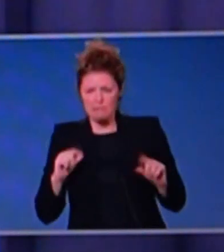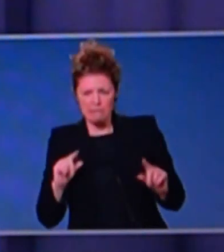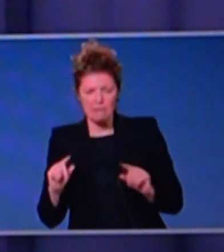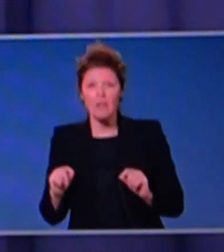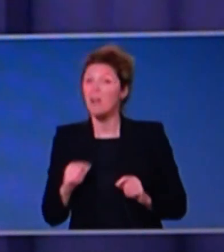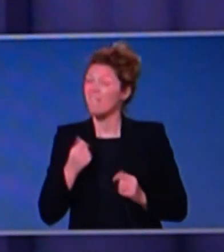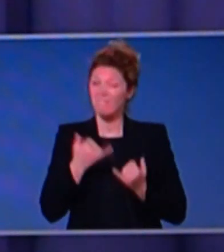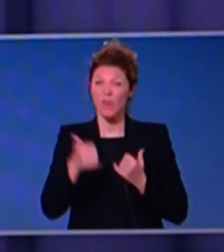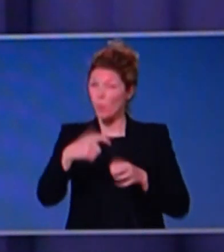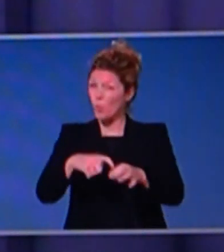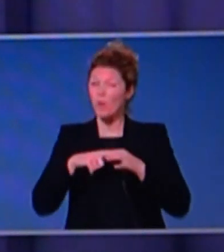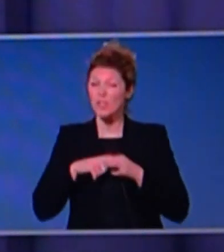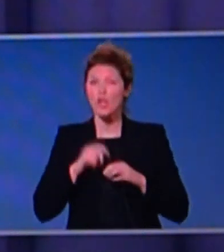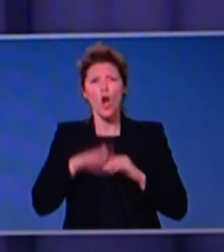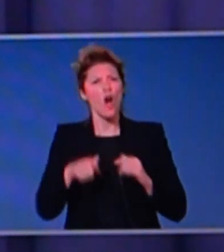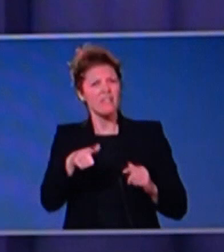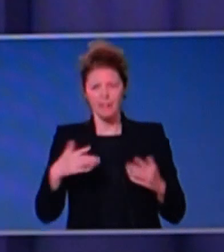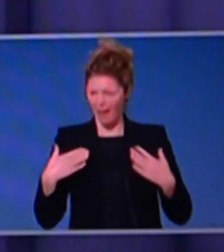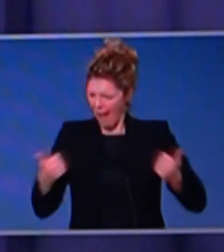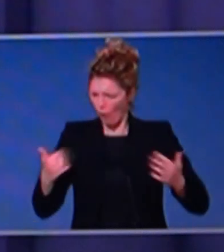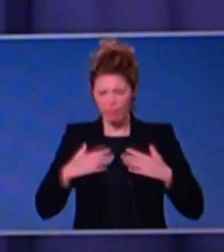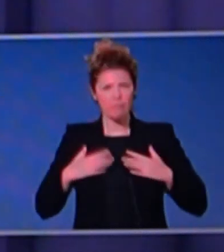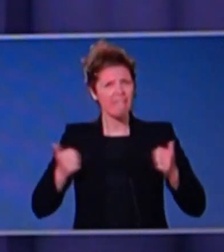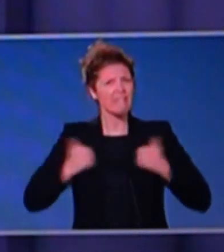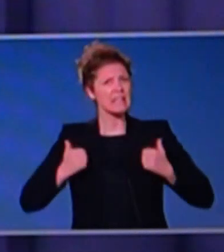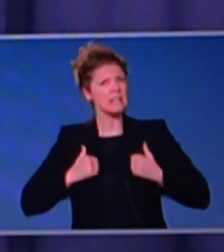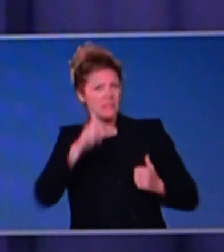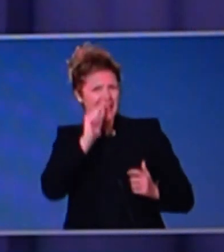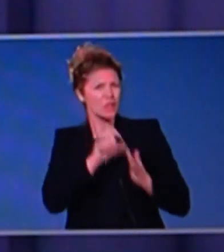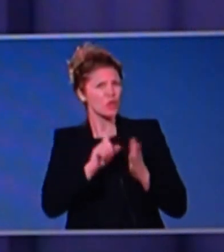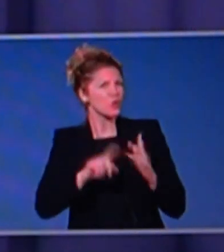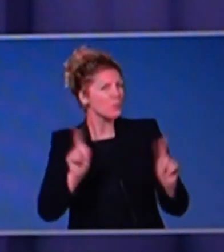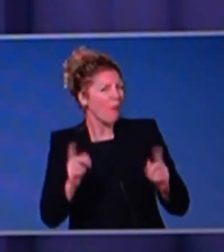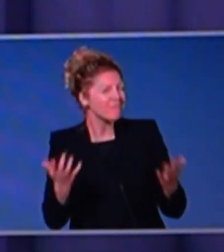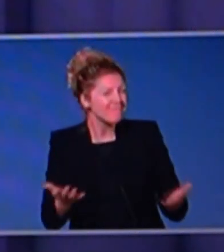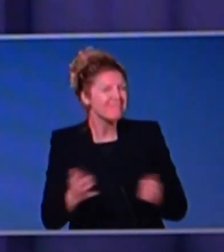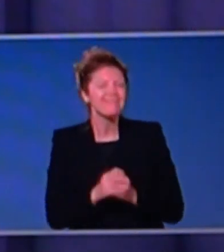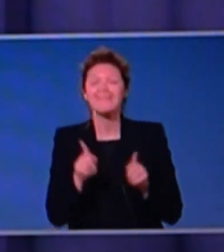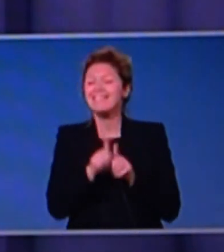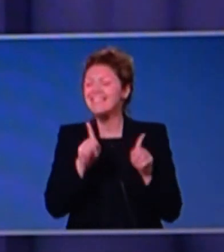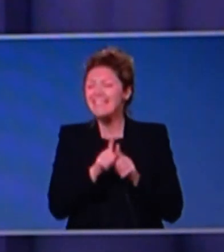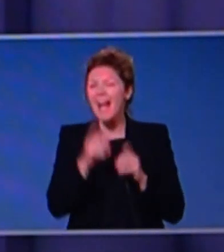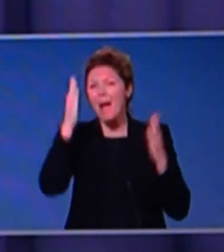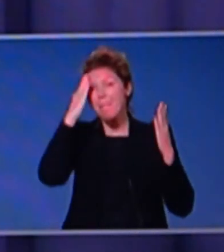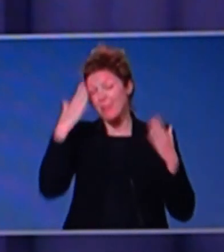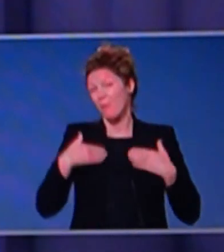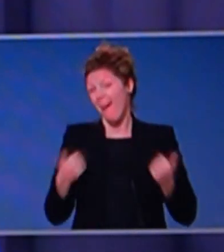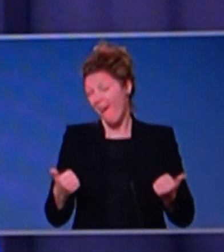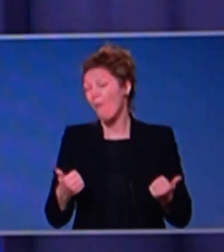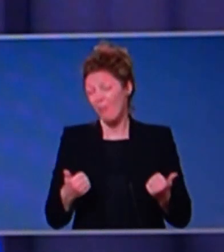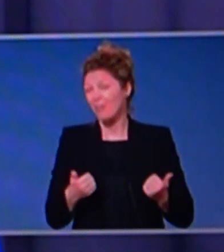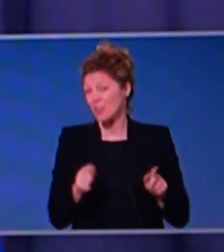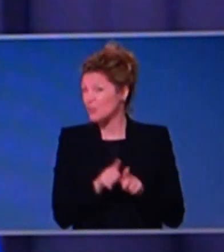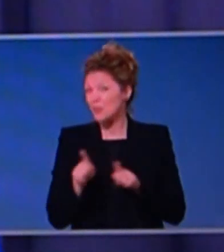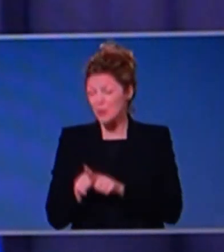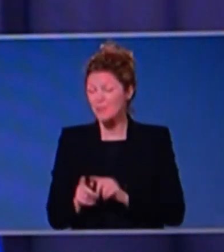just like with our physical health, there are very practical things we can do to look after our physical health. Likewise with our mental health, and it is being challenged.